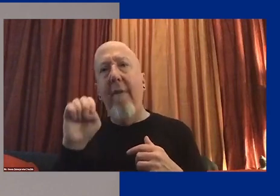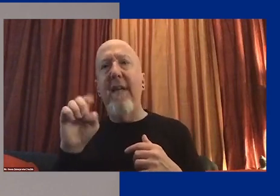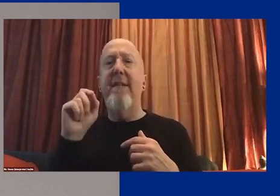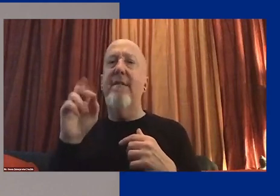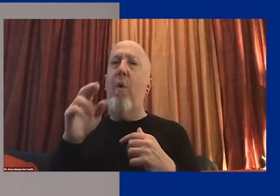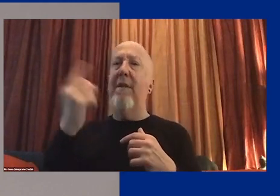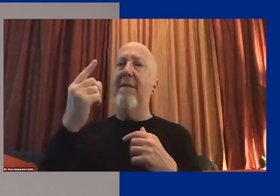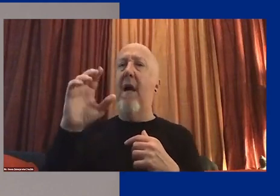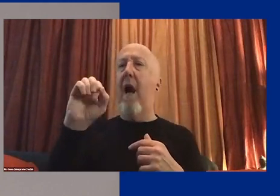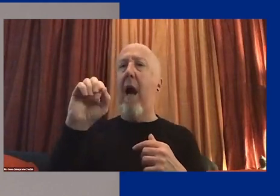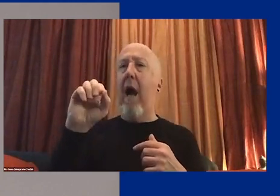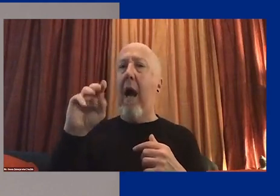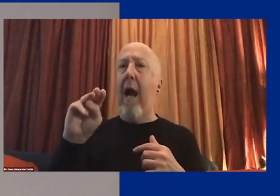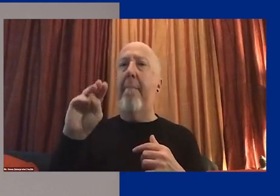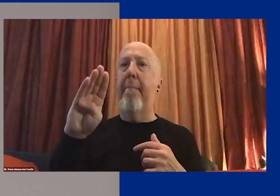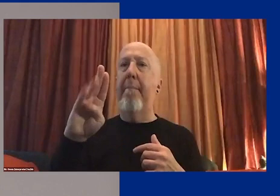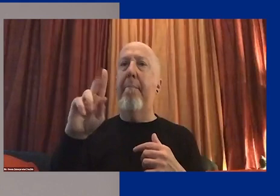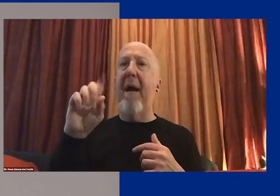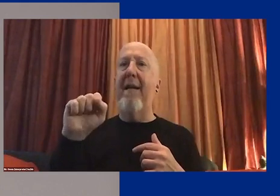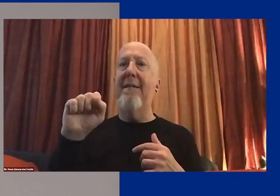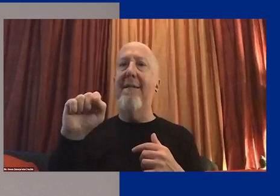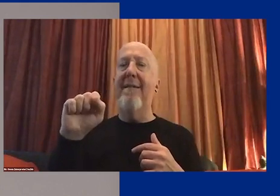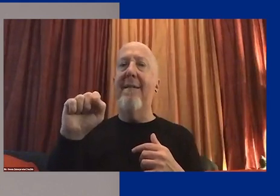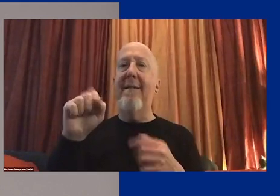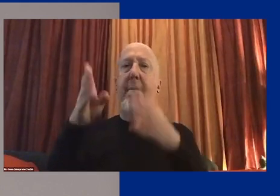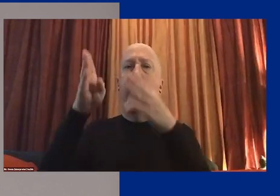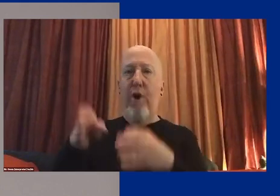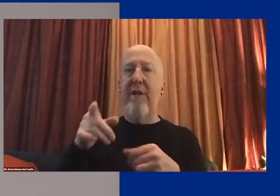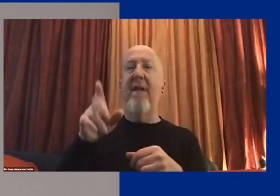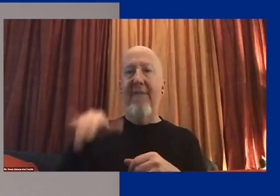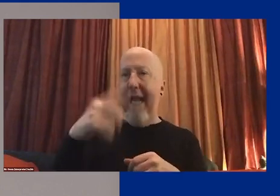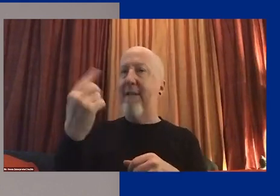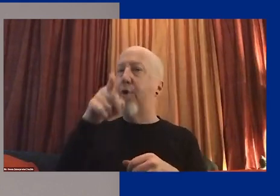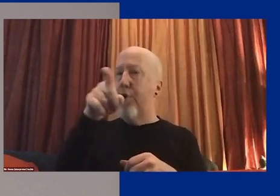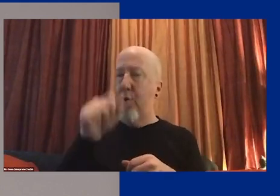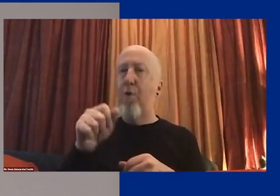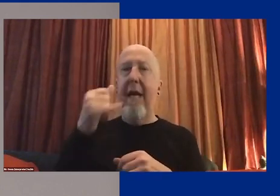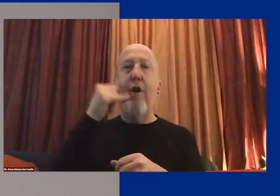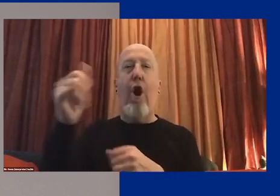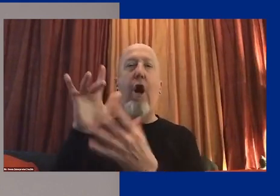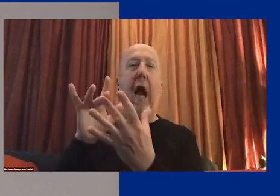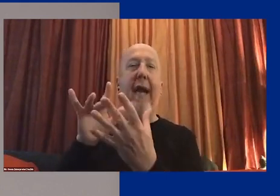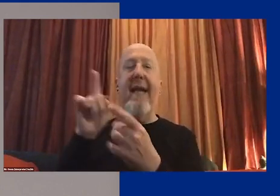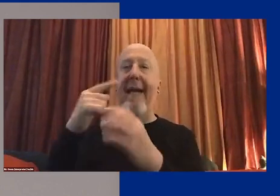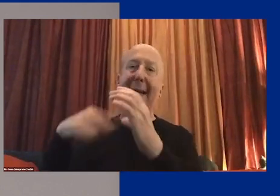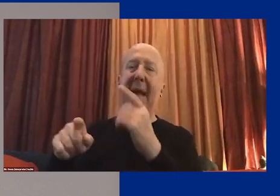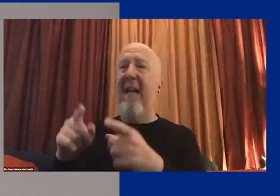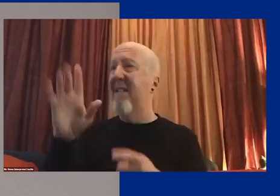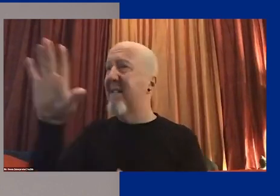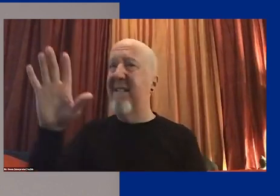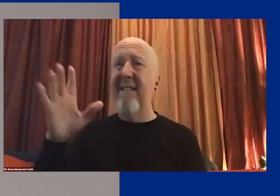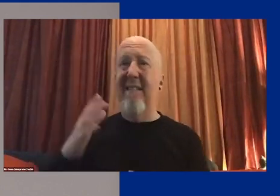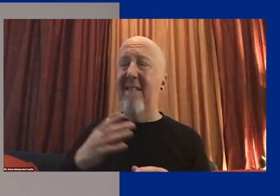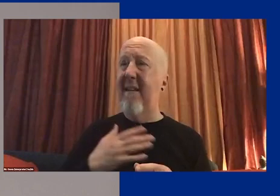that, and that's another person you can ask within the institution. I've been told that my needs are urgent, my process